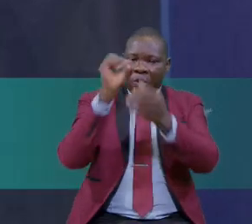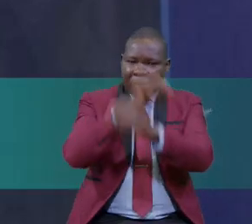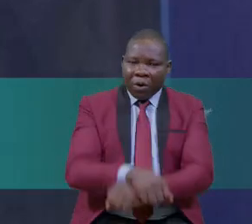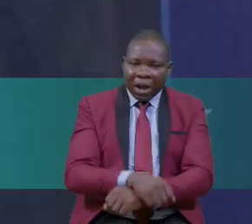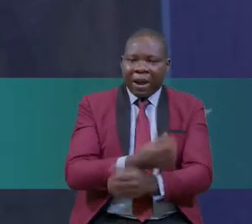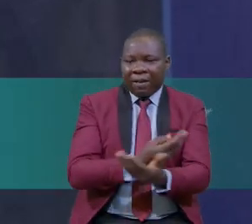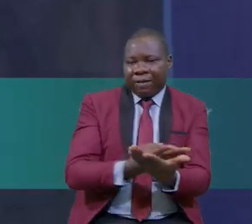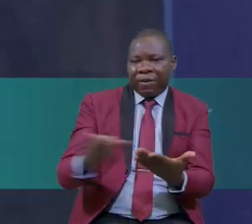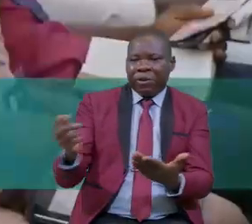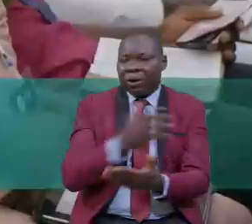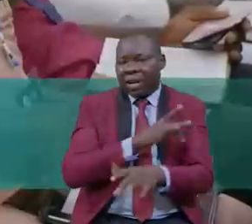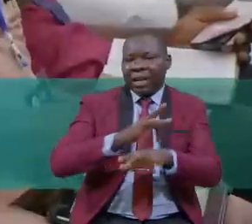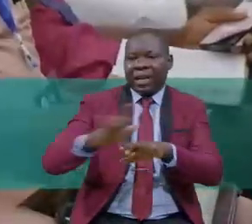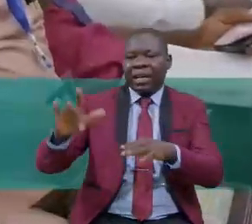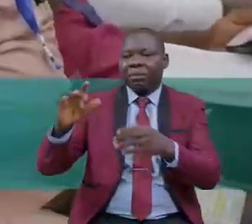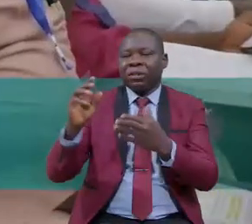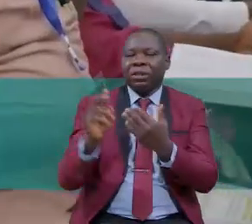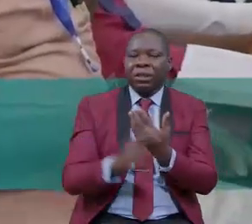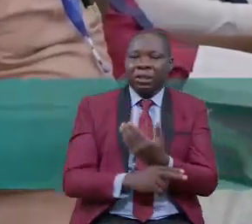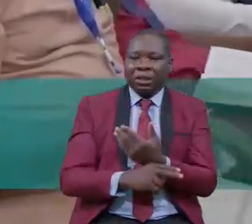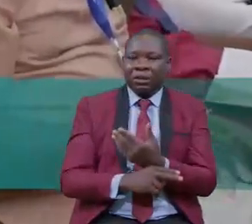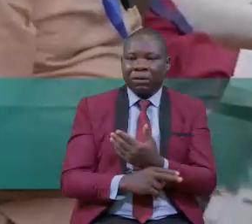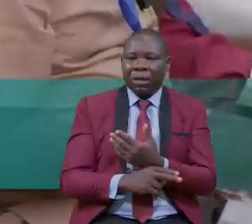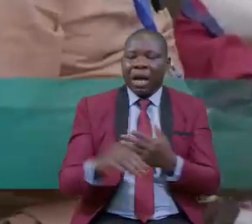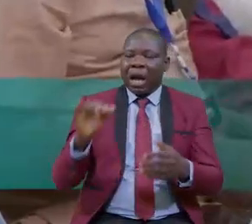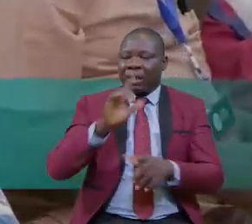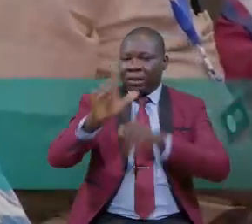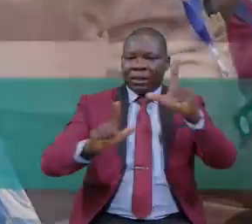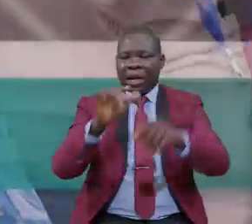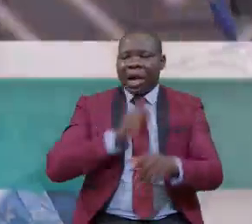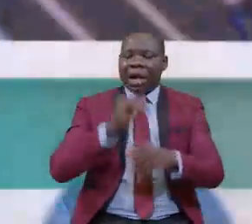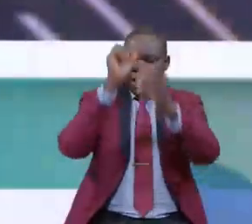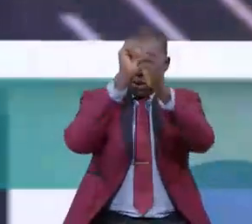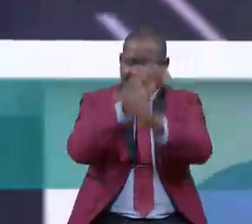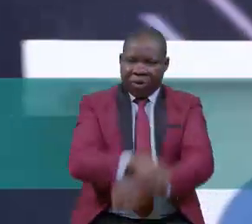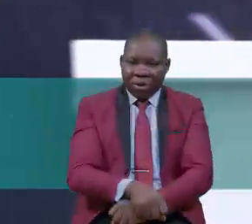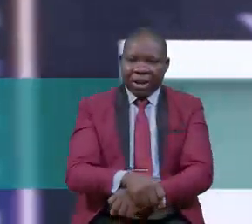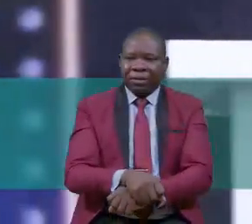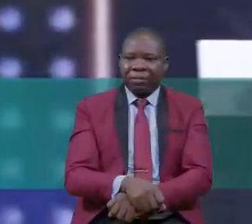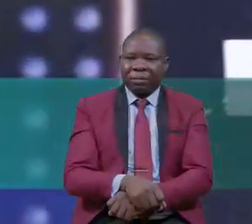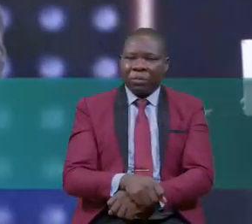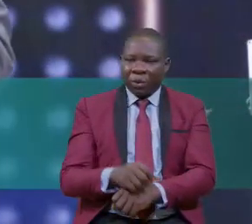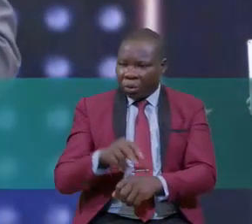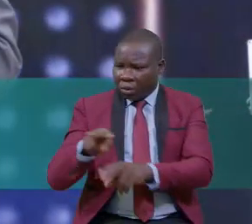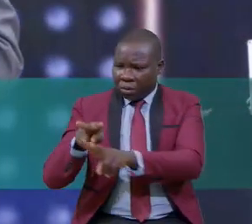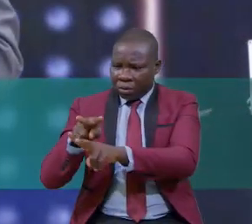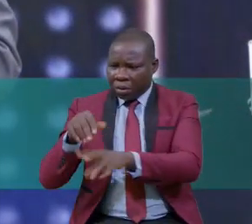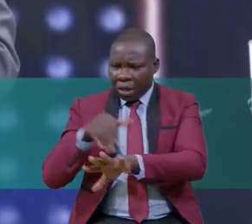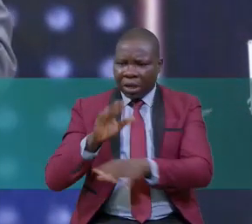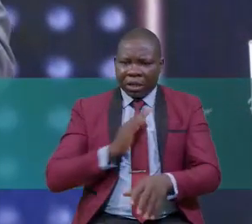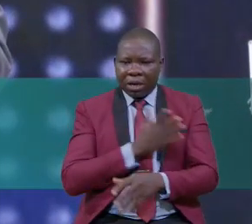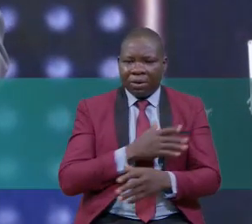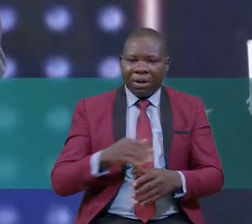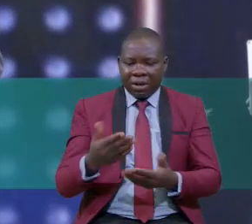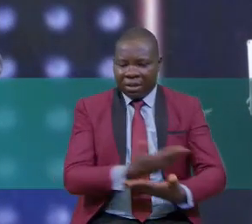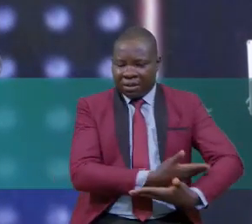Amen. I conquer. Amen. Look at our baby here. And,